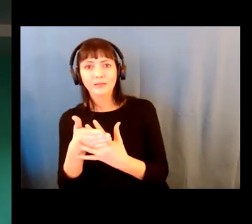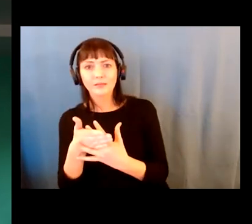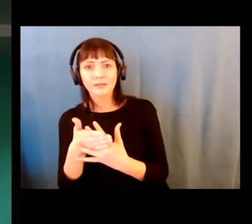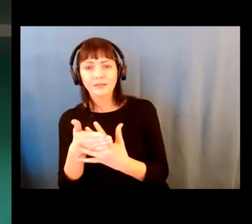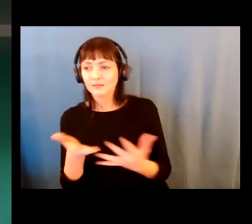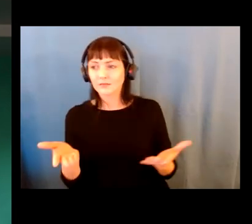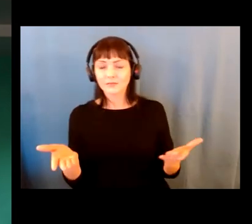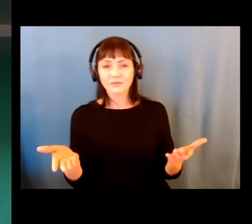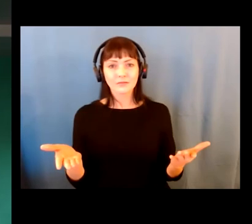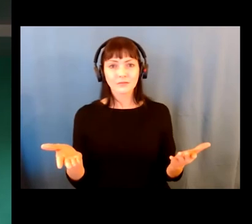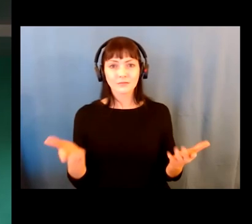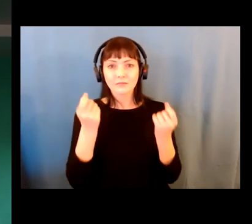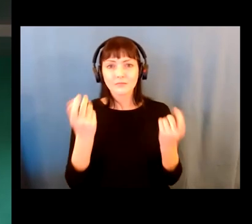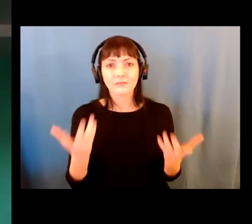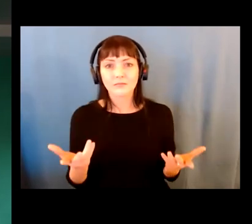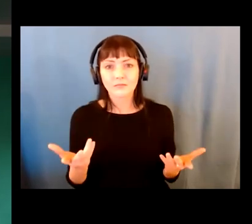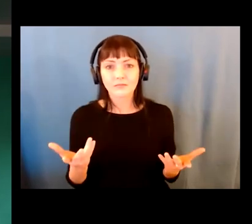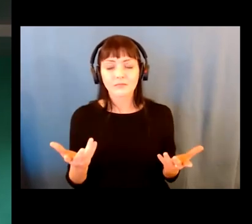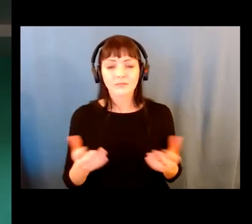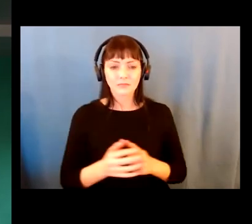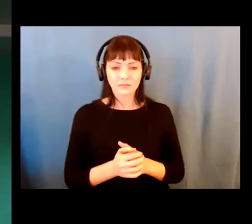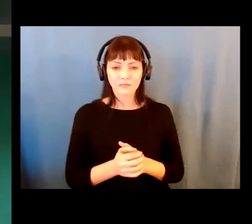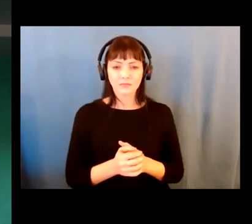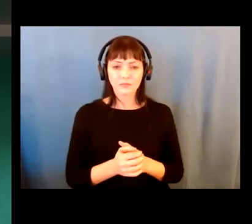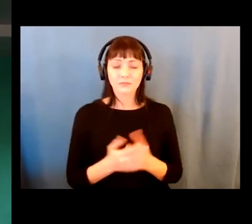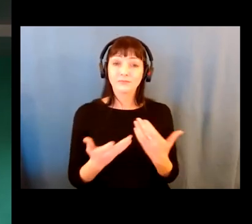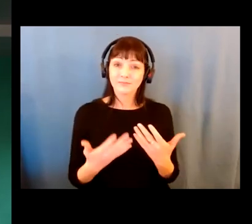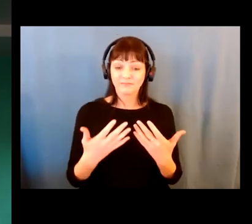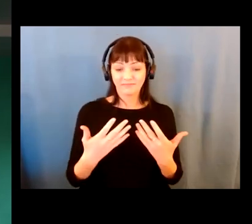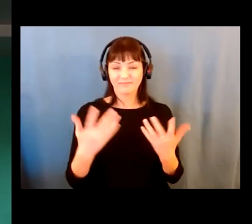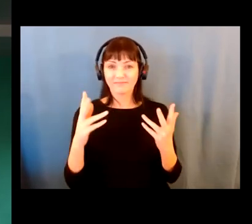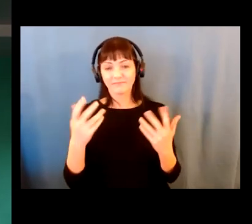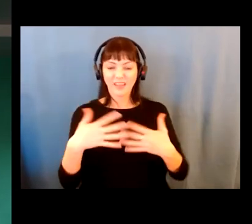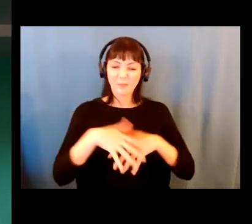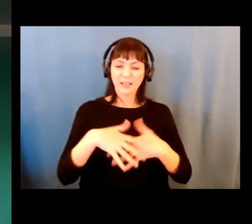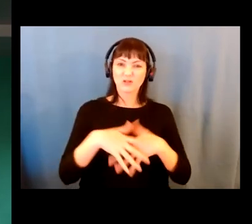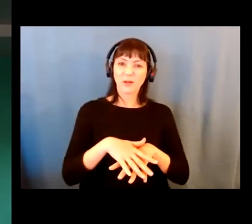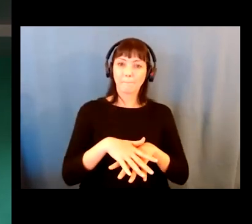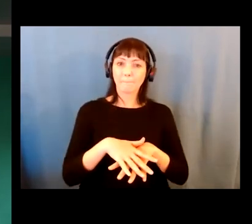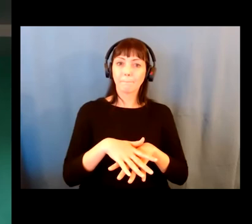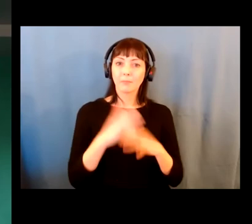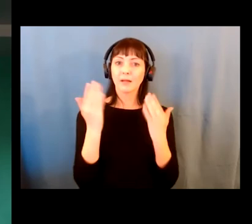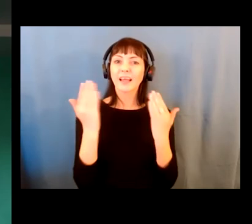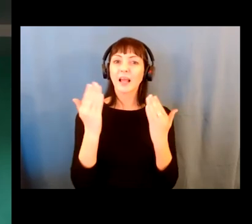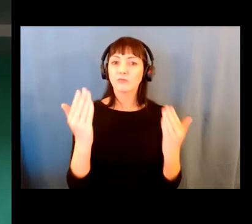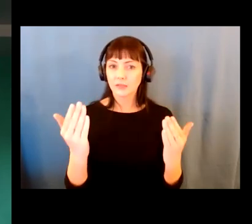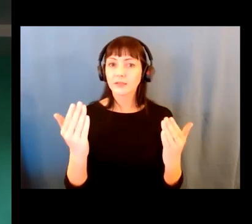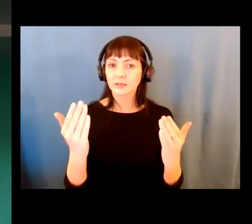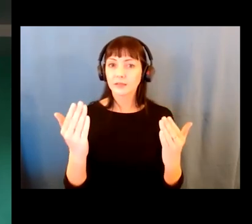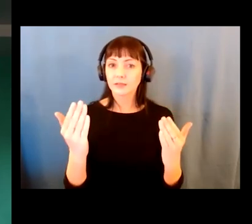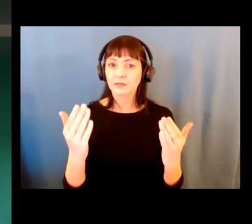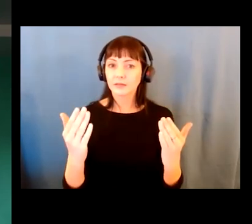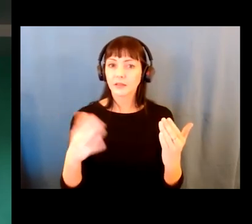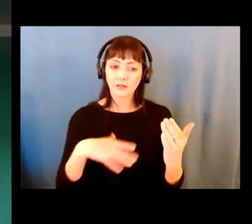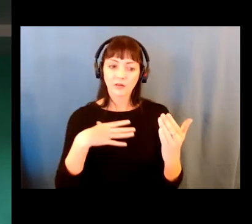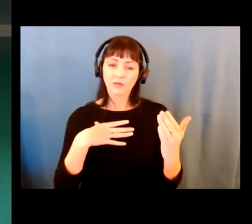you couldn't make it up. But then also, you know, mainstream galleries are trying to have an